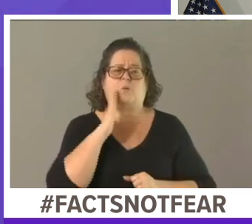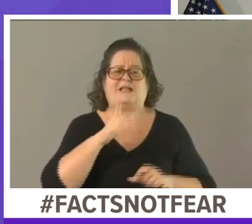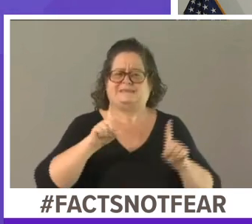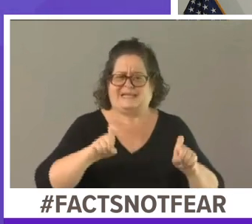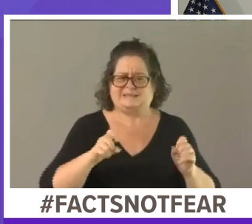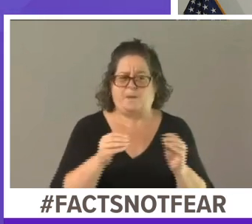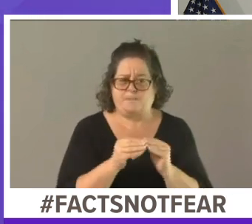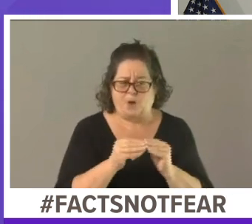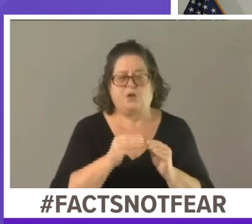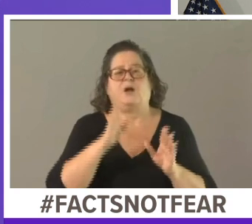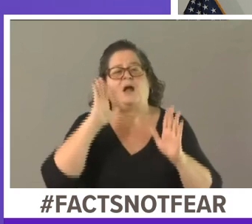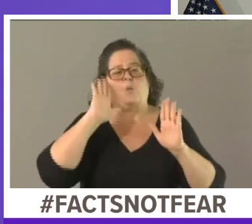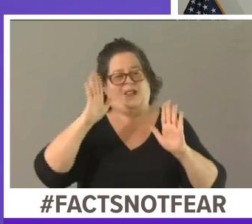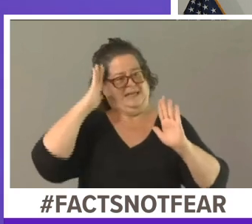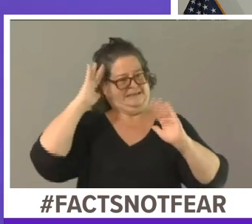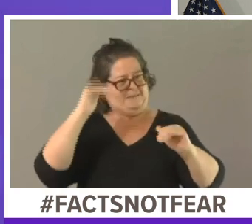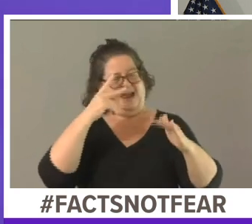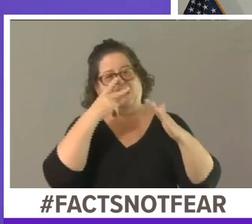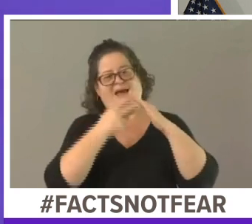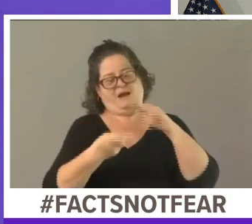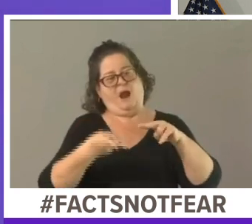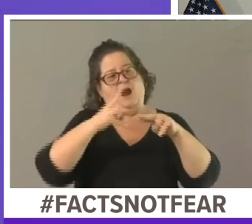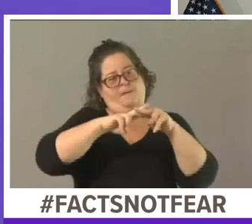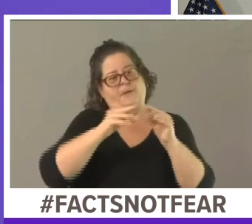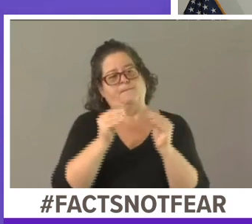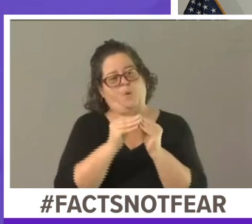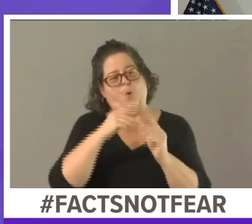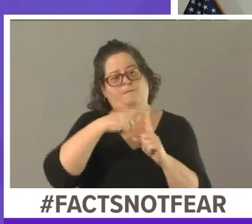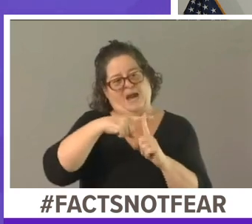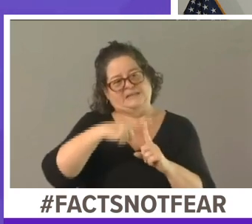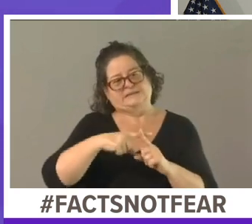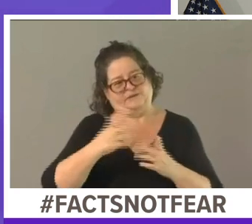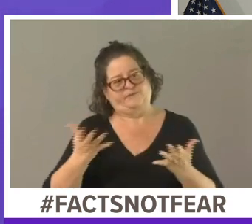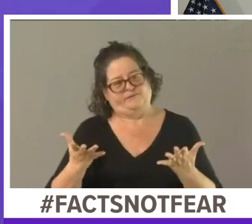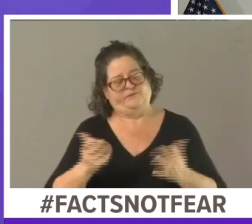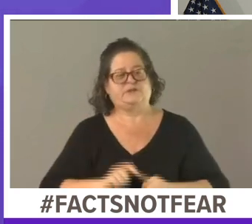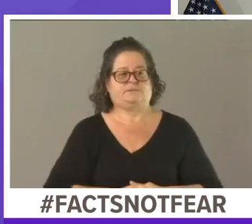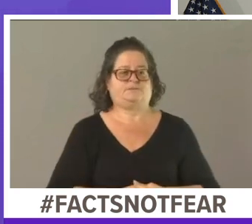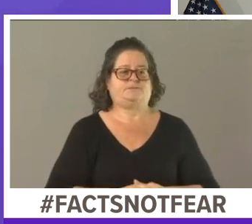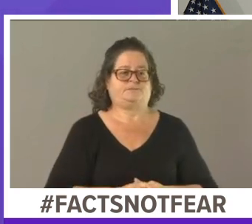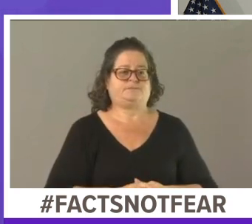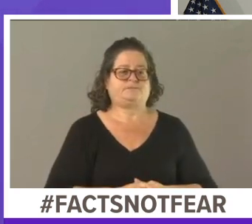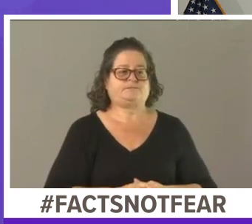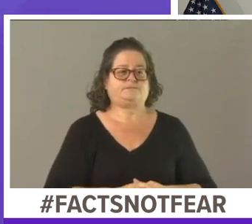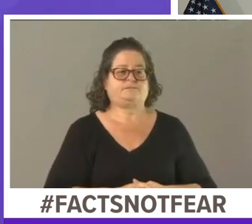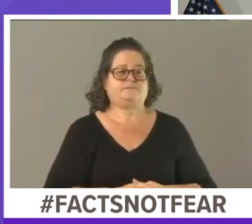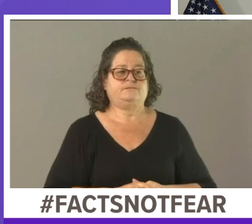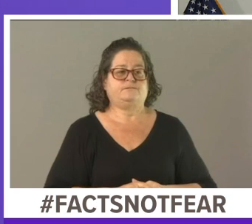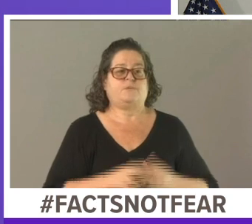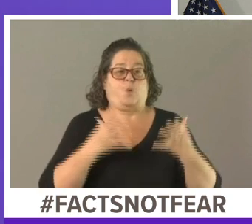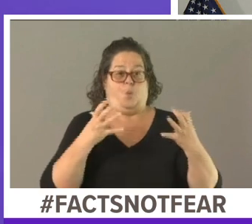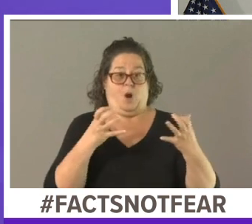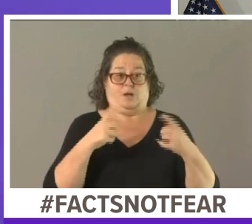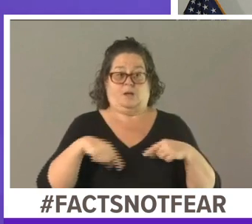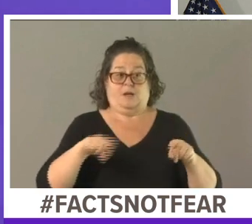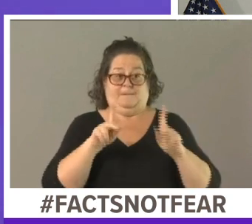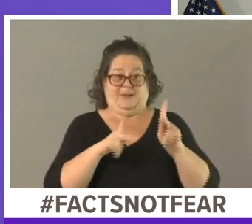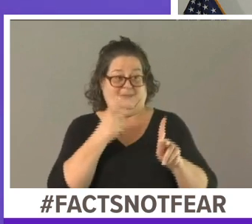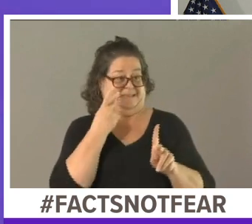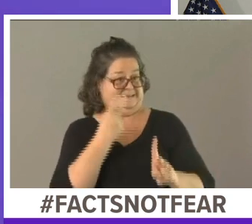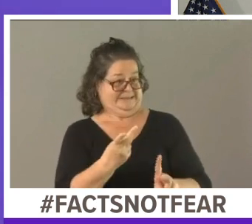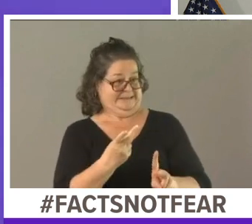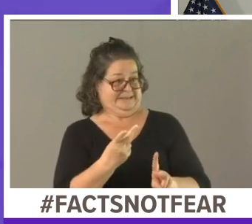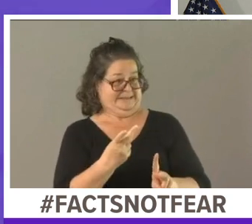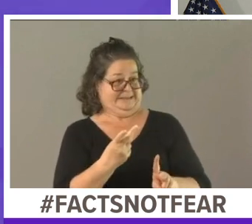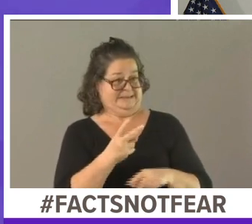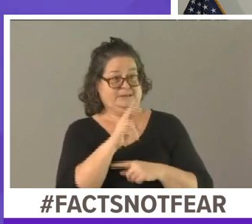many more points of knowledge around the state of how we're doing, and we want to see that positivity